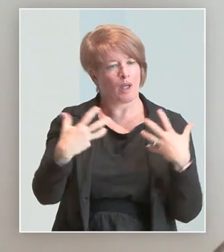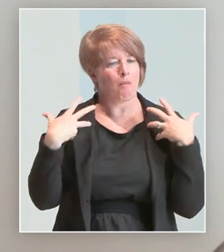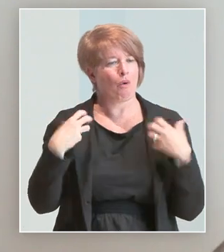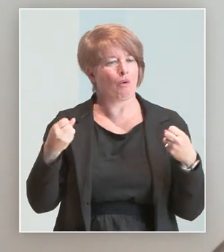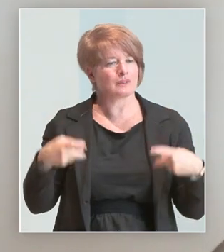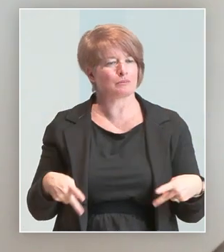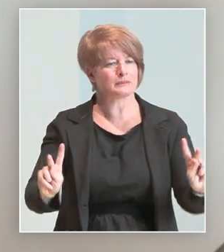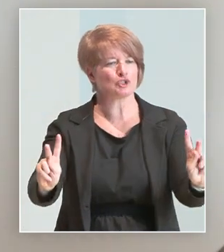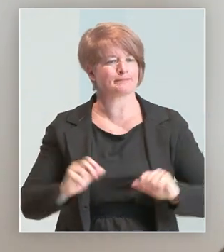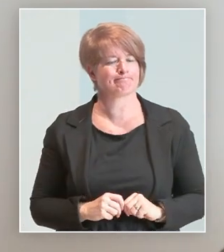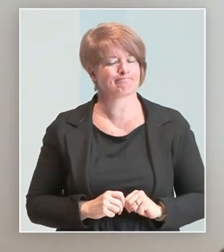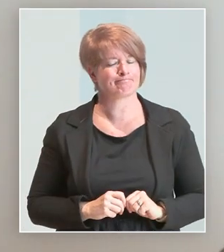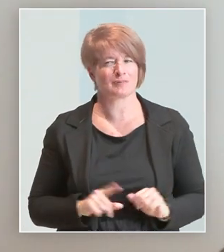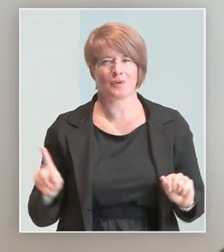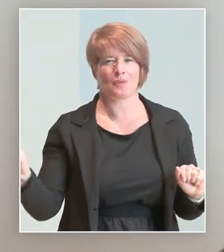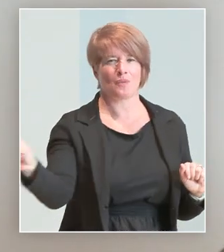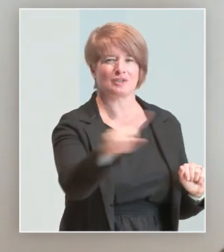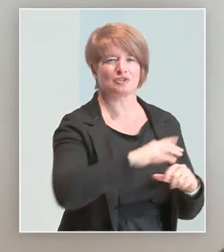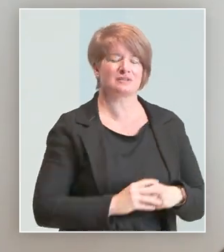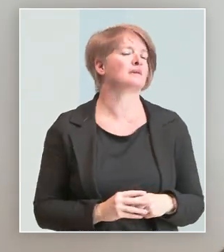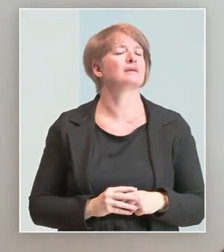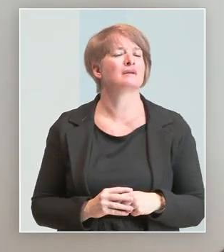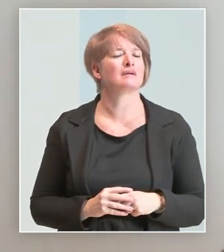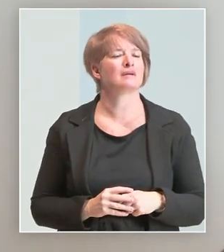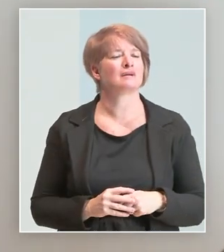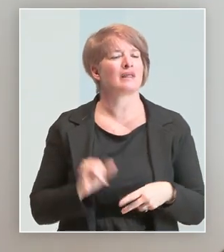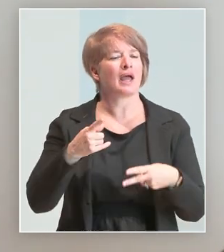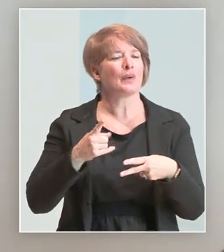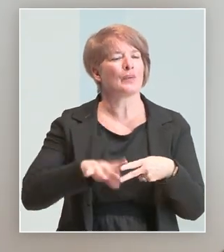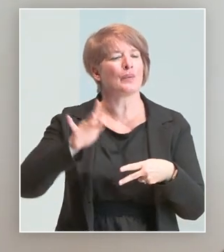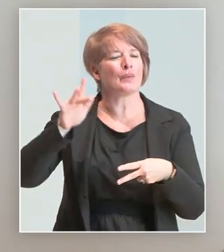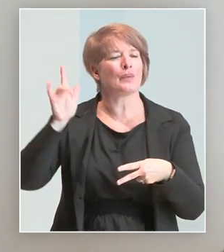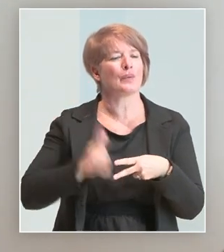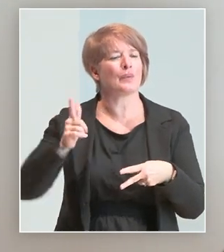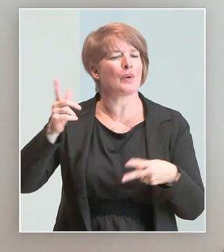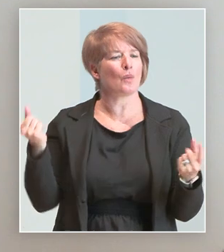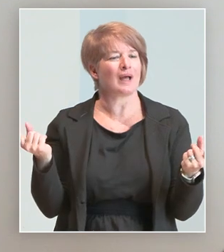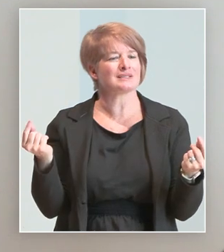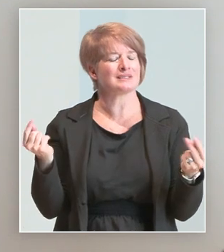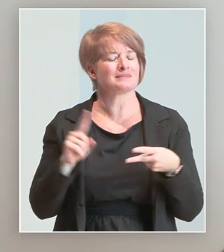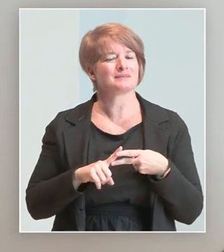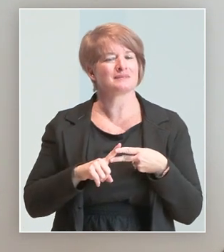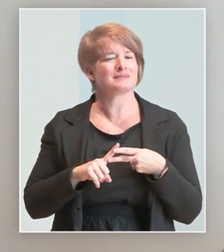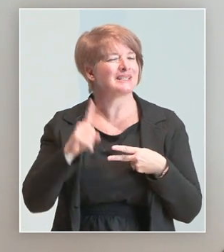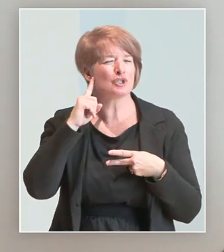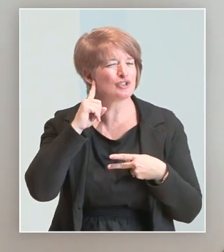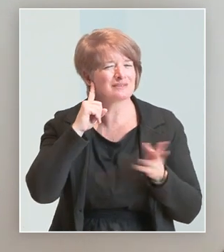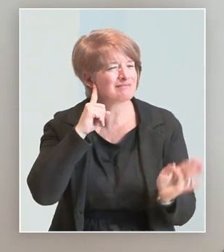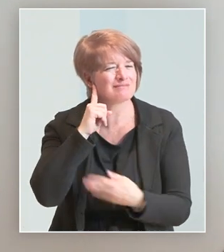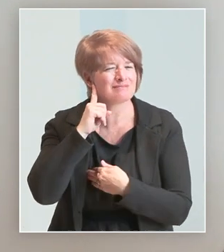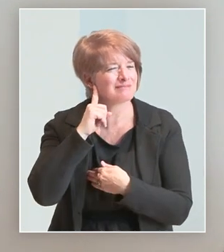permission. Question: what is the tuning fork? Answer: beyond ears,